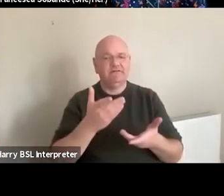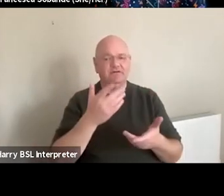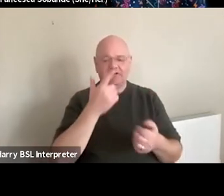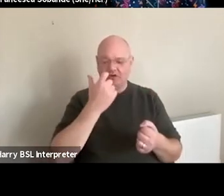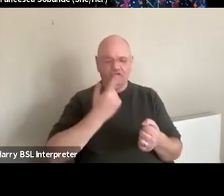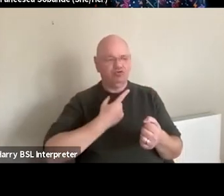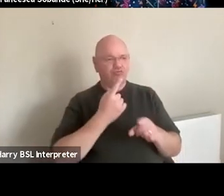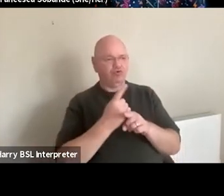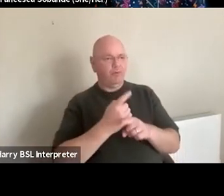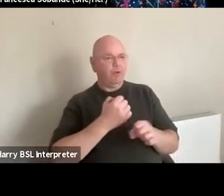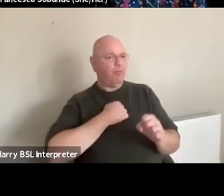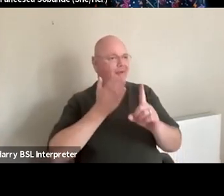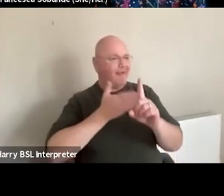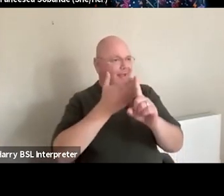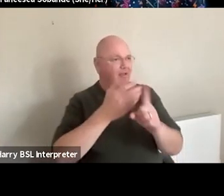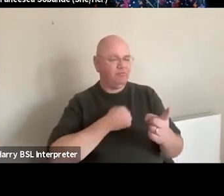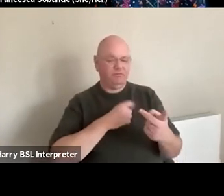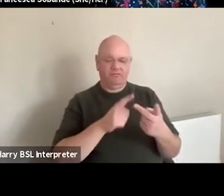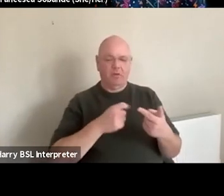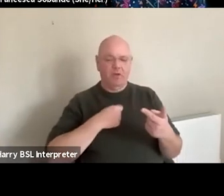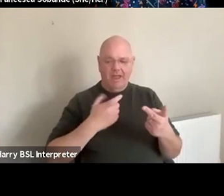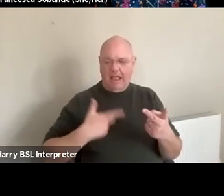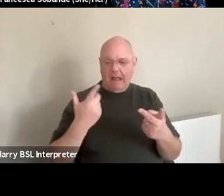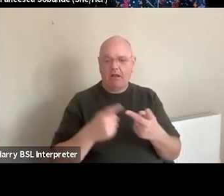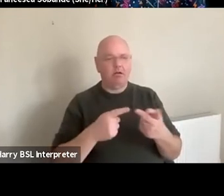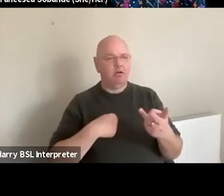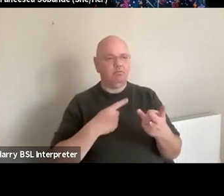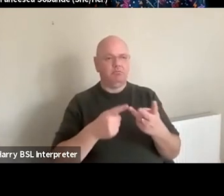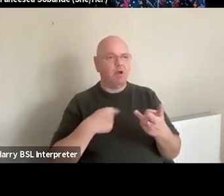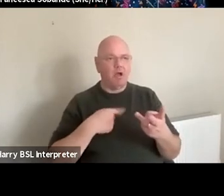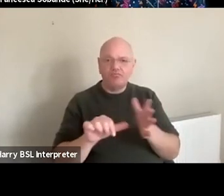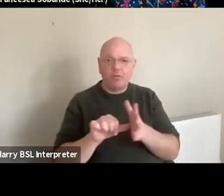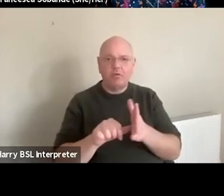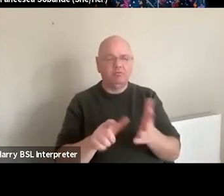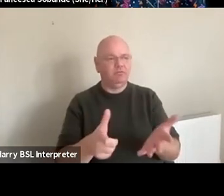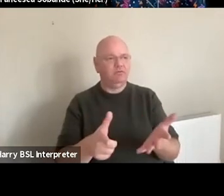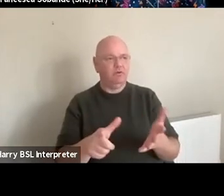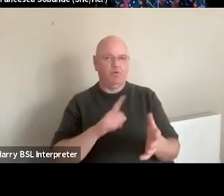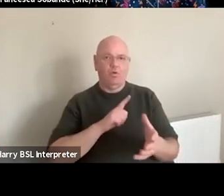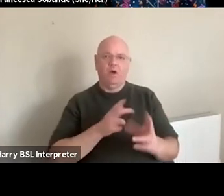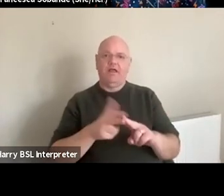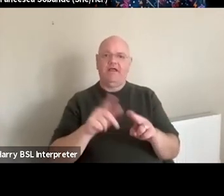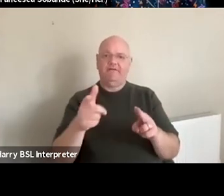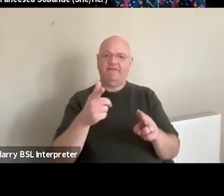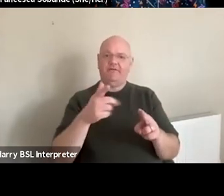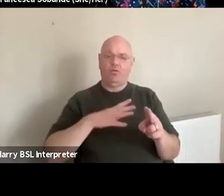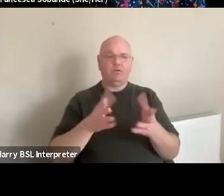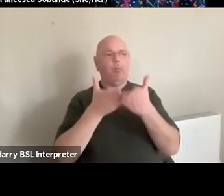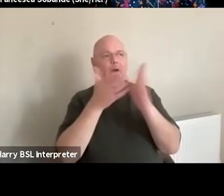their aspirations are. And to the extent that they are willing to share that with one another in order to build public